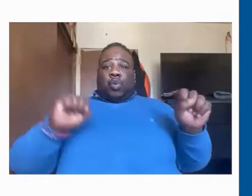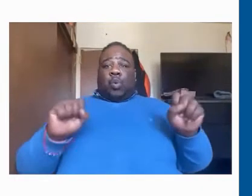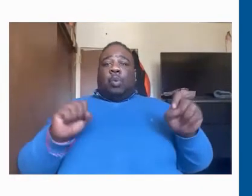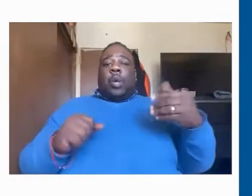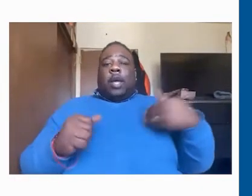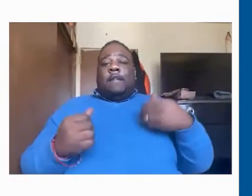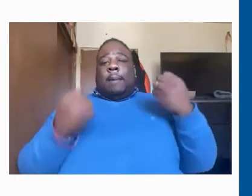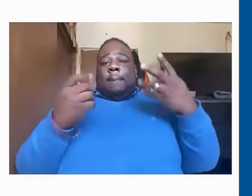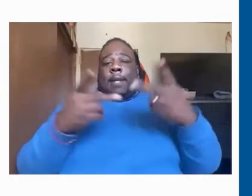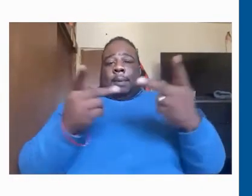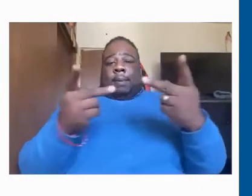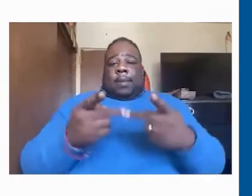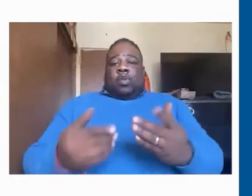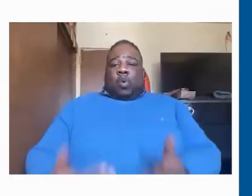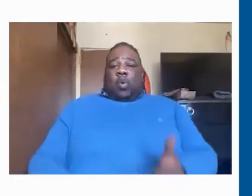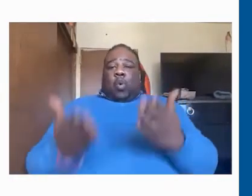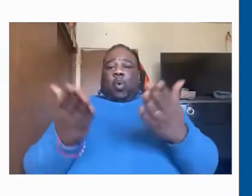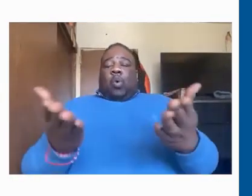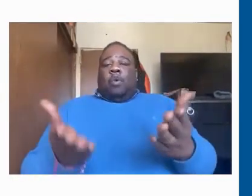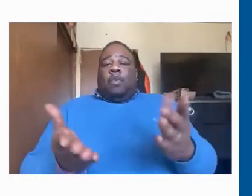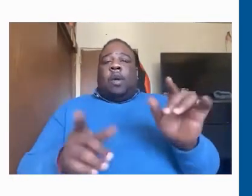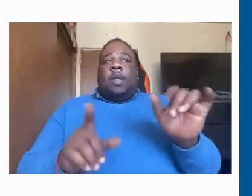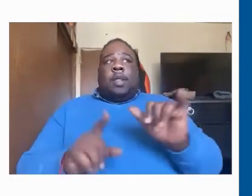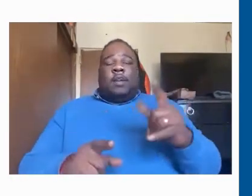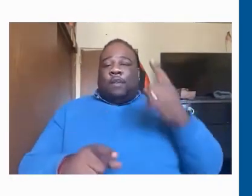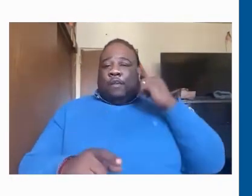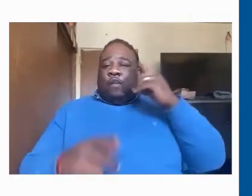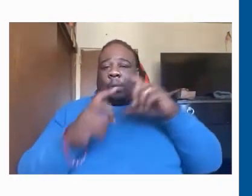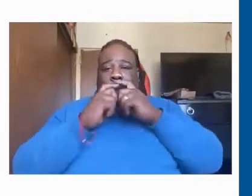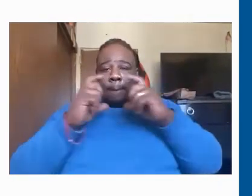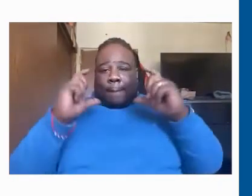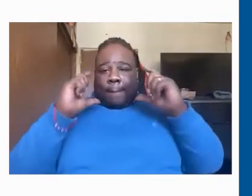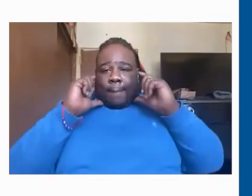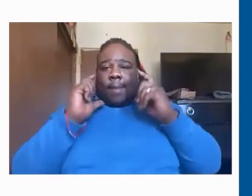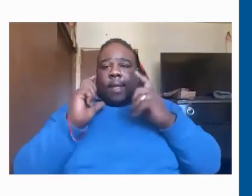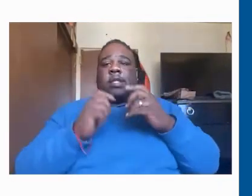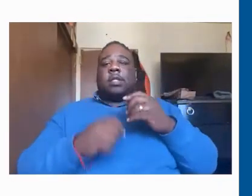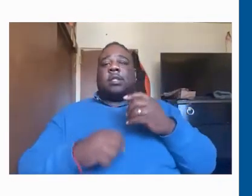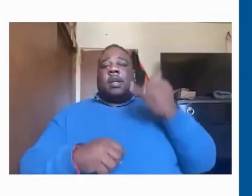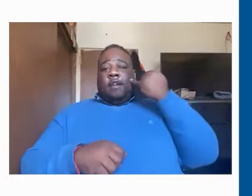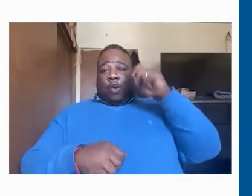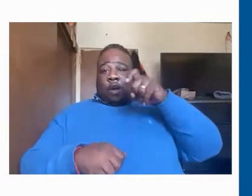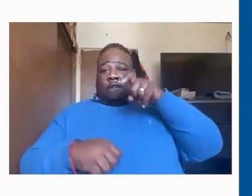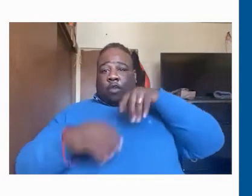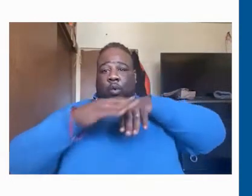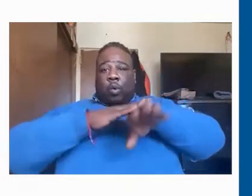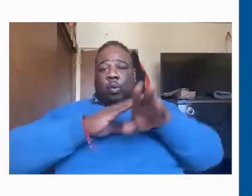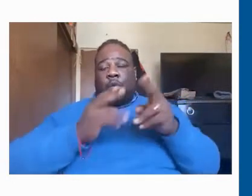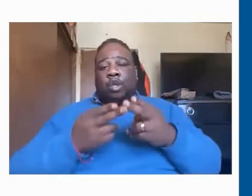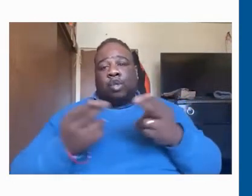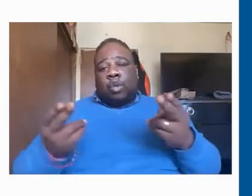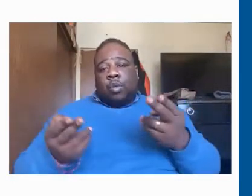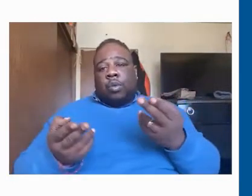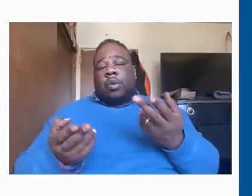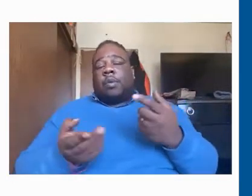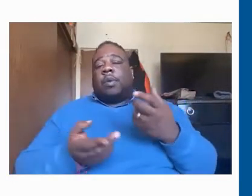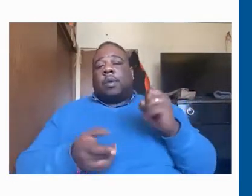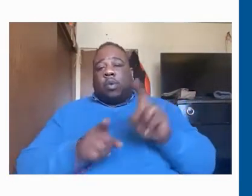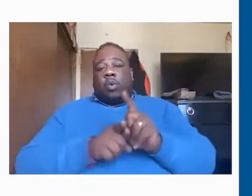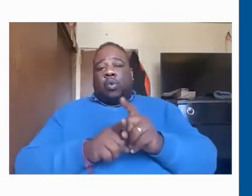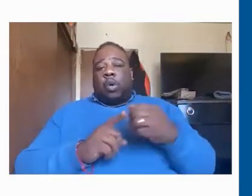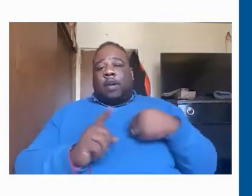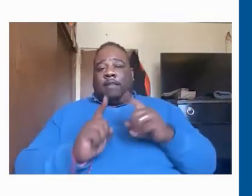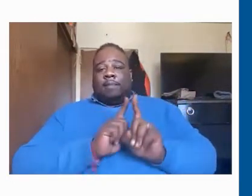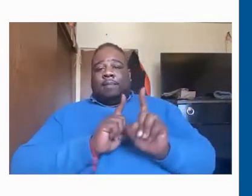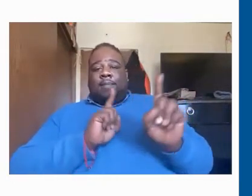face coverings to those who don't have them if they were to visit a shelter. In addition to that, too, there's social distancing signage that would